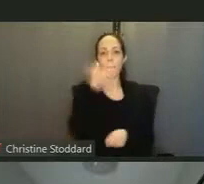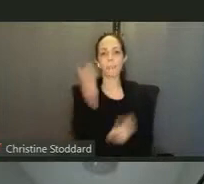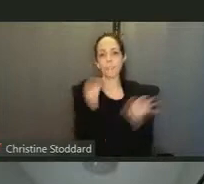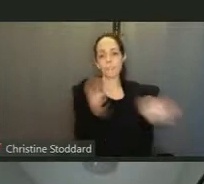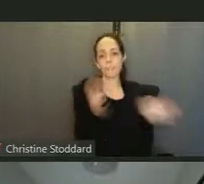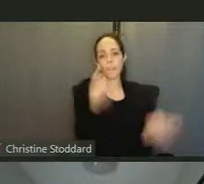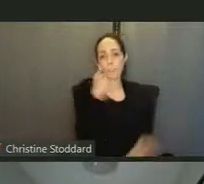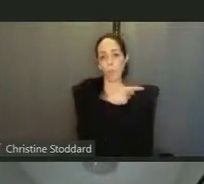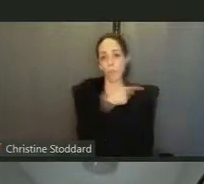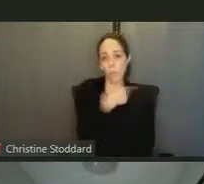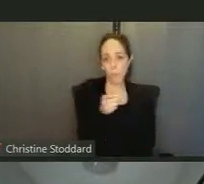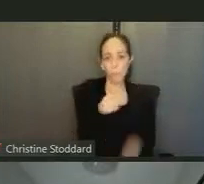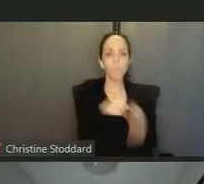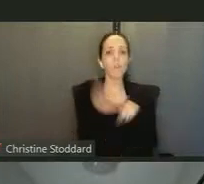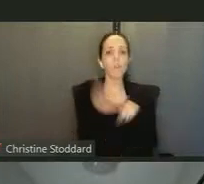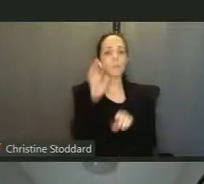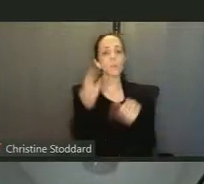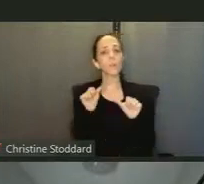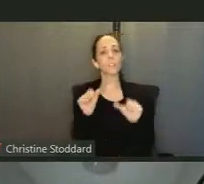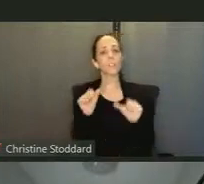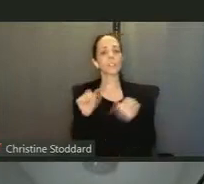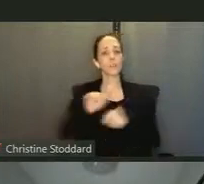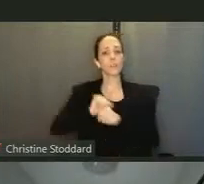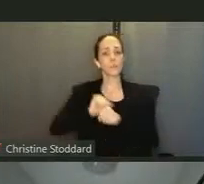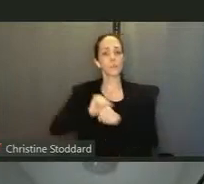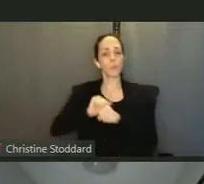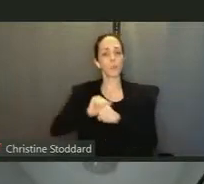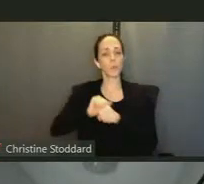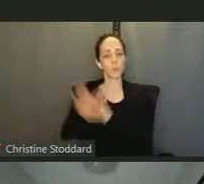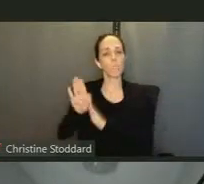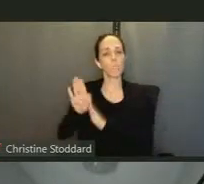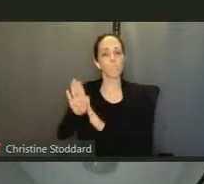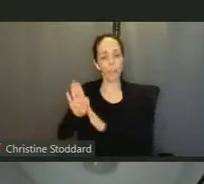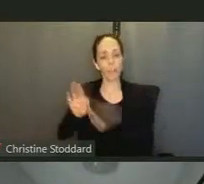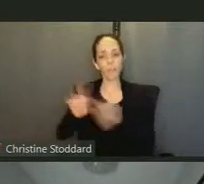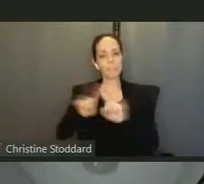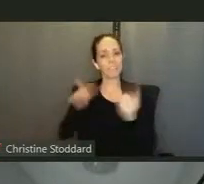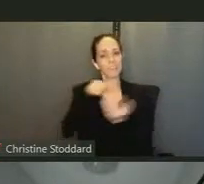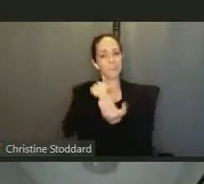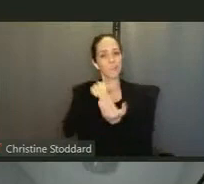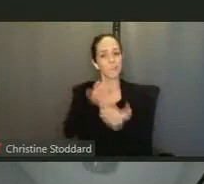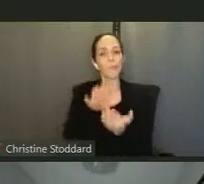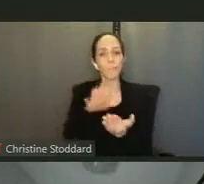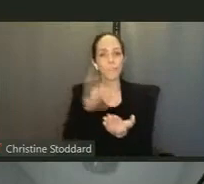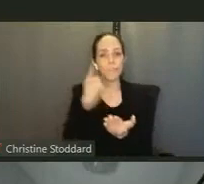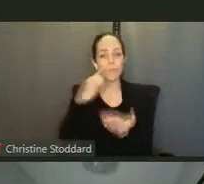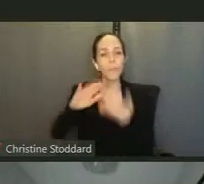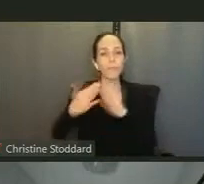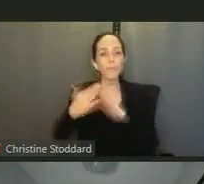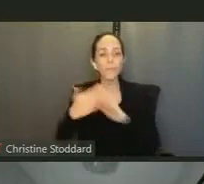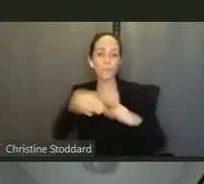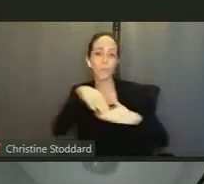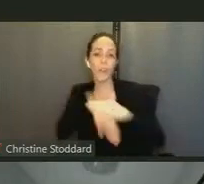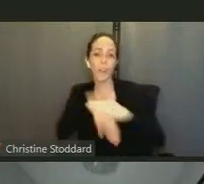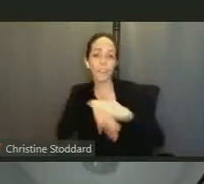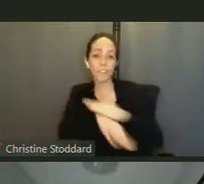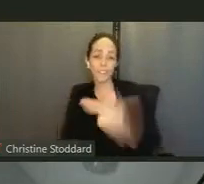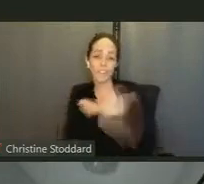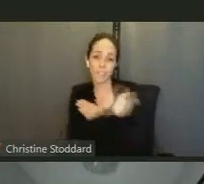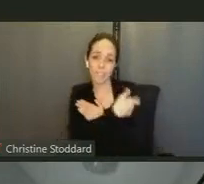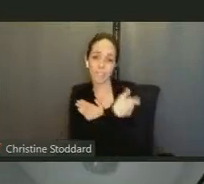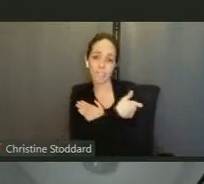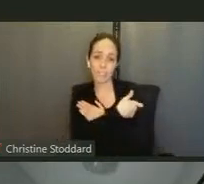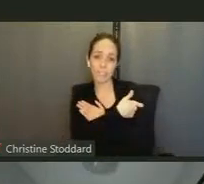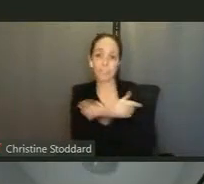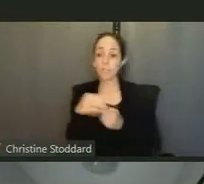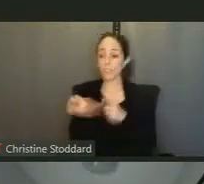And I think we're going to continue to also work to develop different ways for communities to access vaccine, especially for those